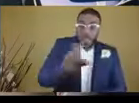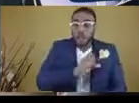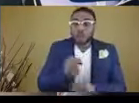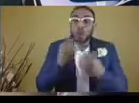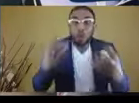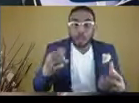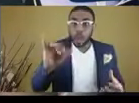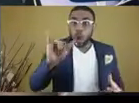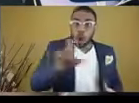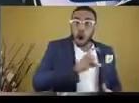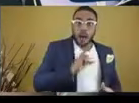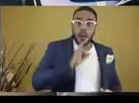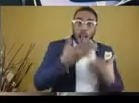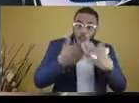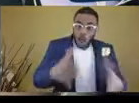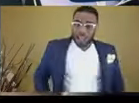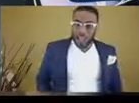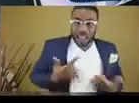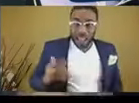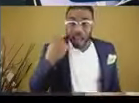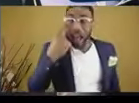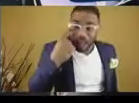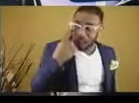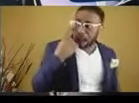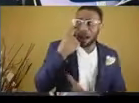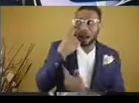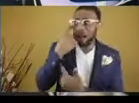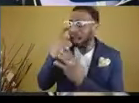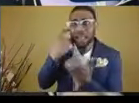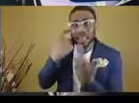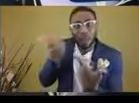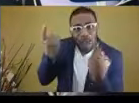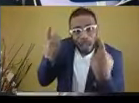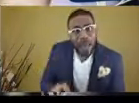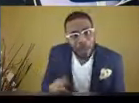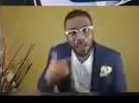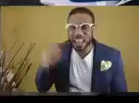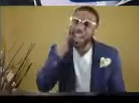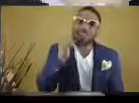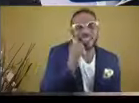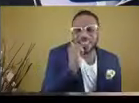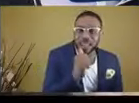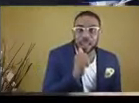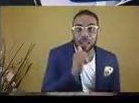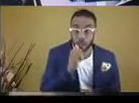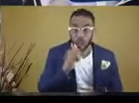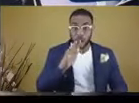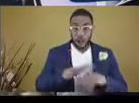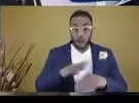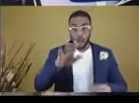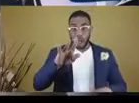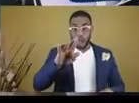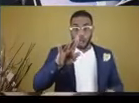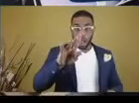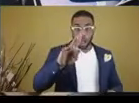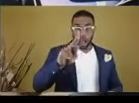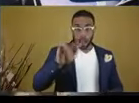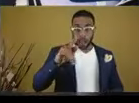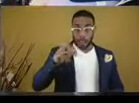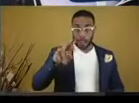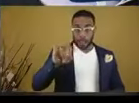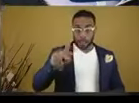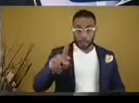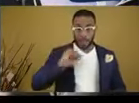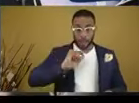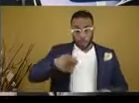that one officer has lost his eye, right? That is what happens to us every day. Kaepernick, that was literally weaponizing,